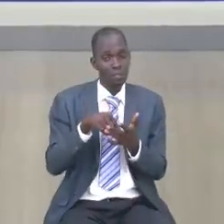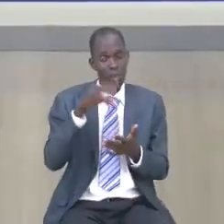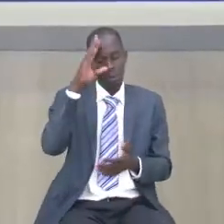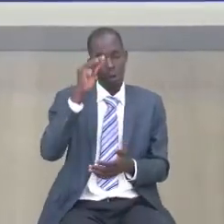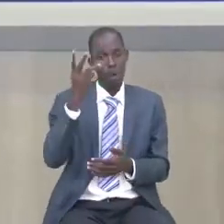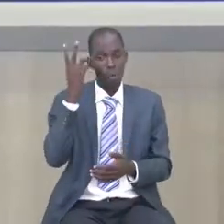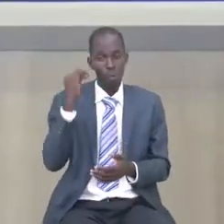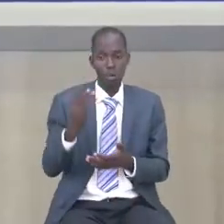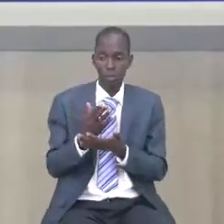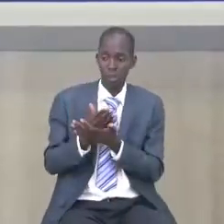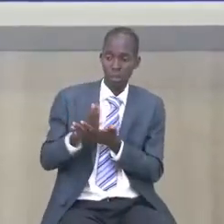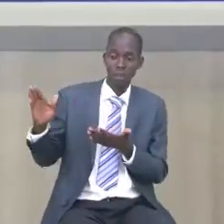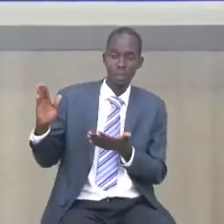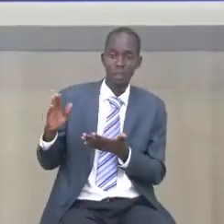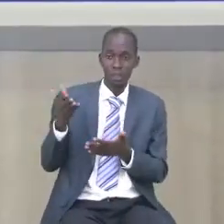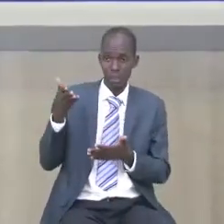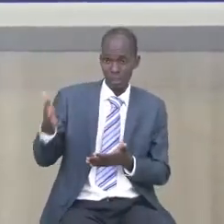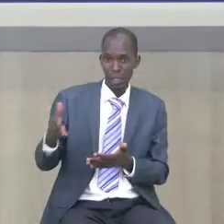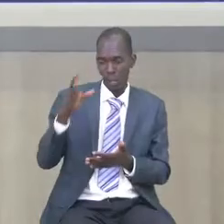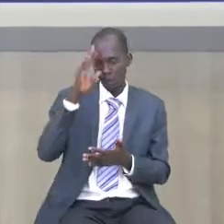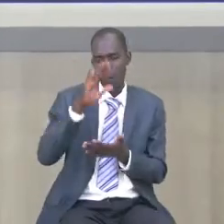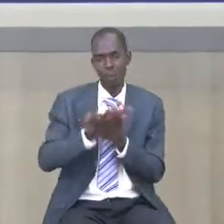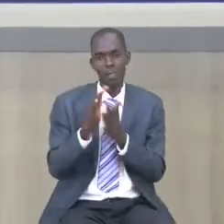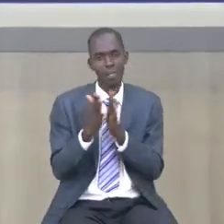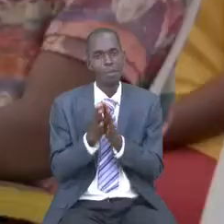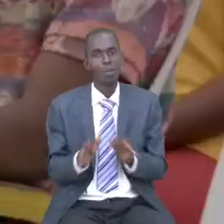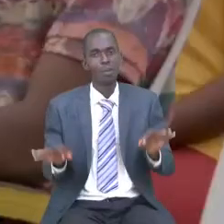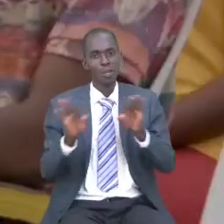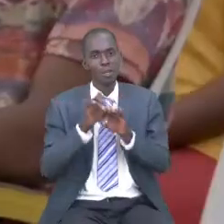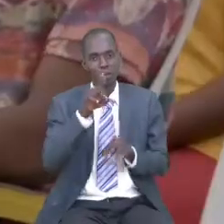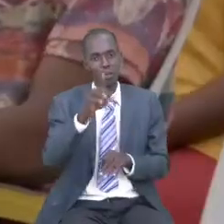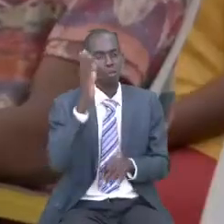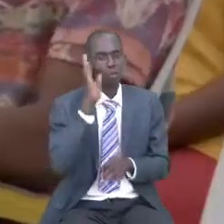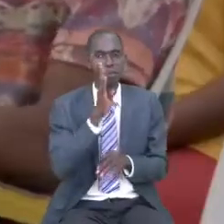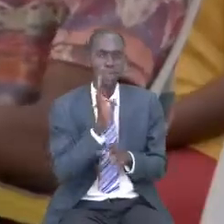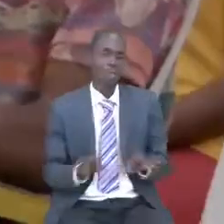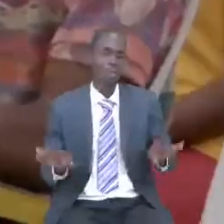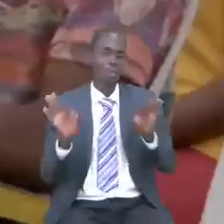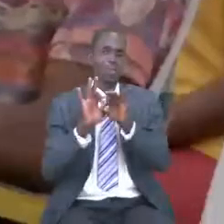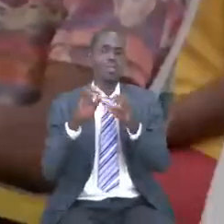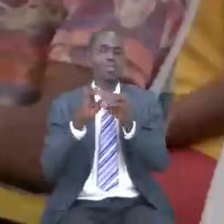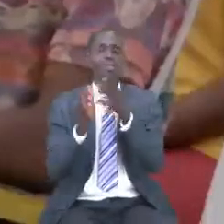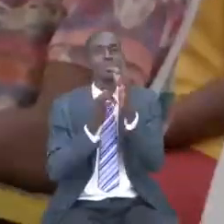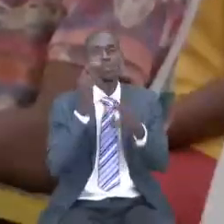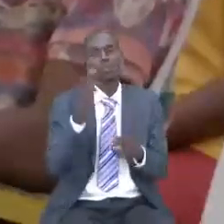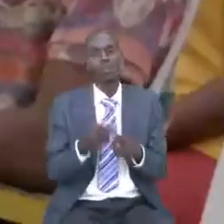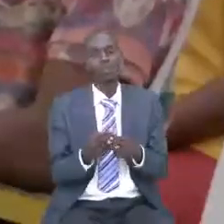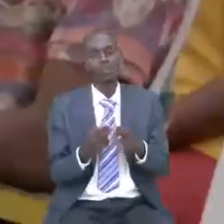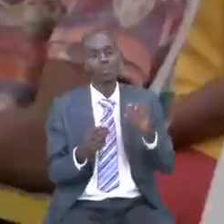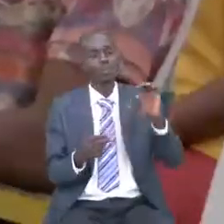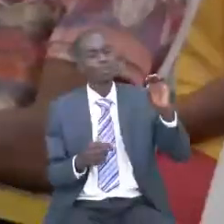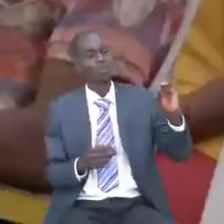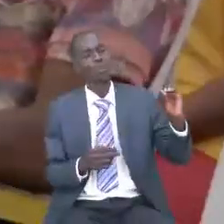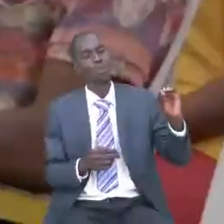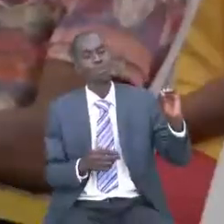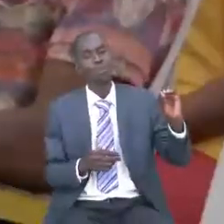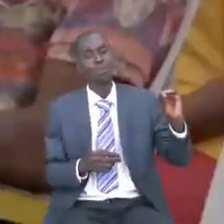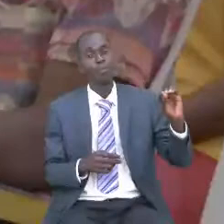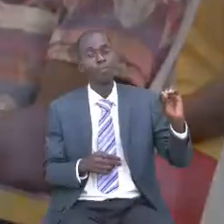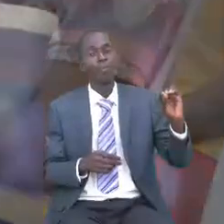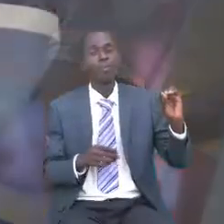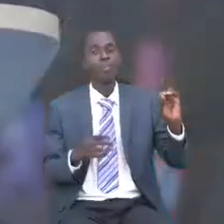he became relevant. You'll be relevant. Amen. Oh, he took